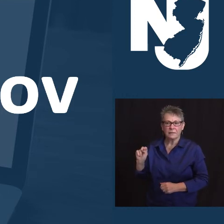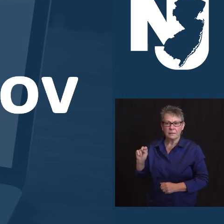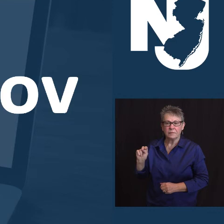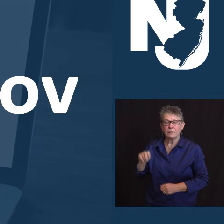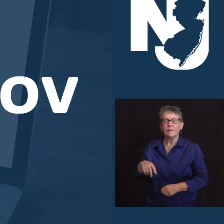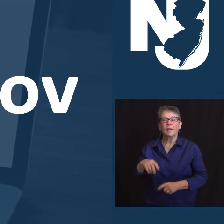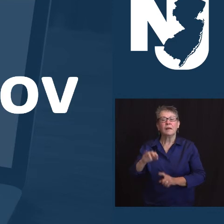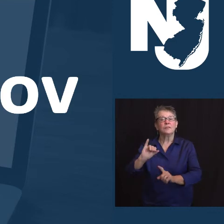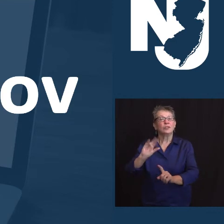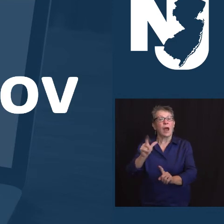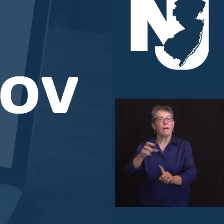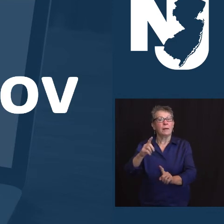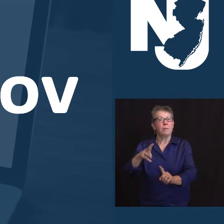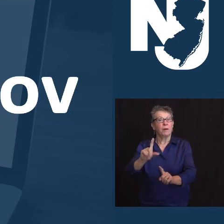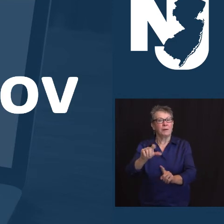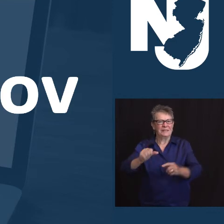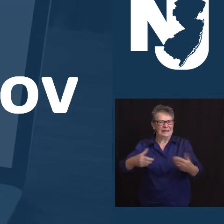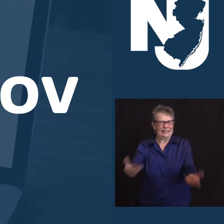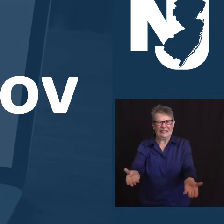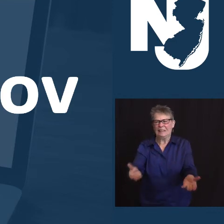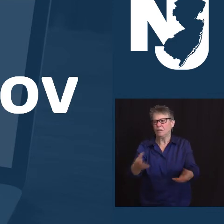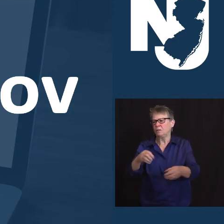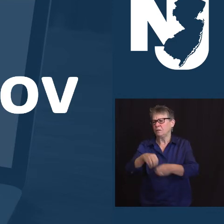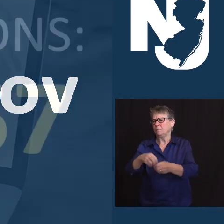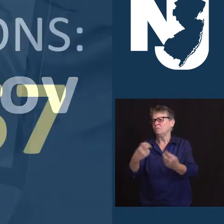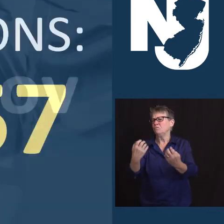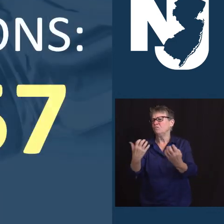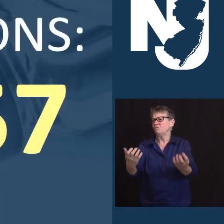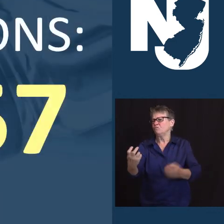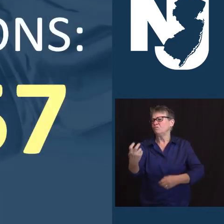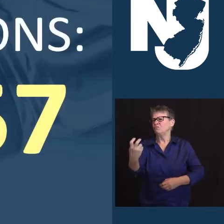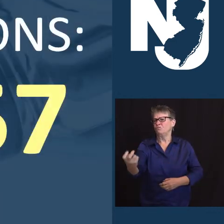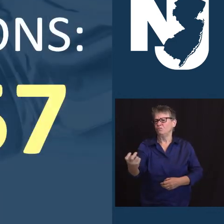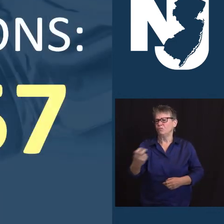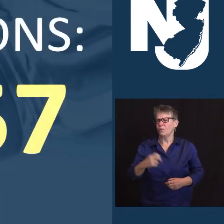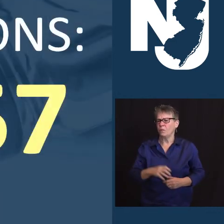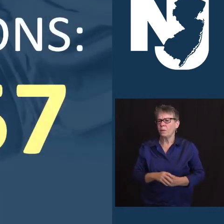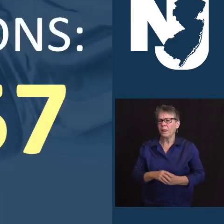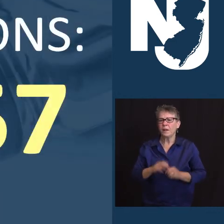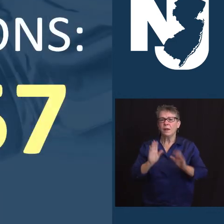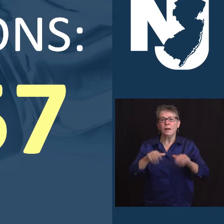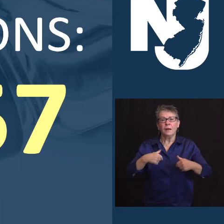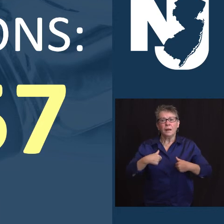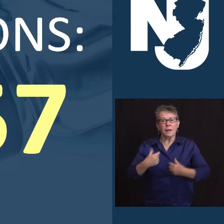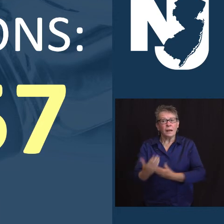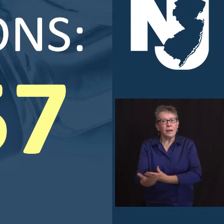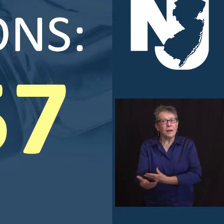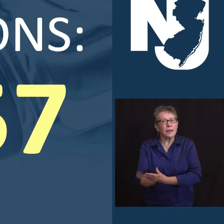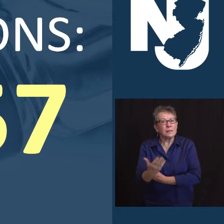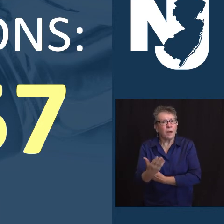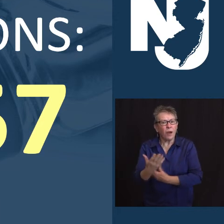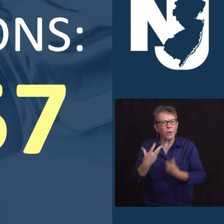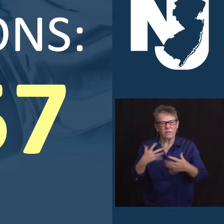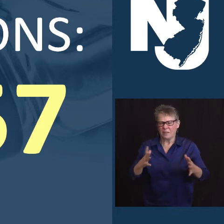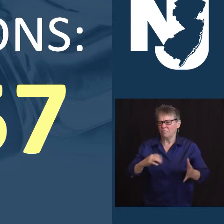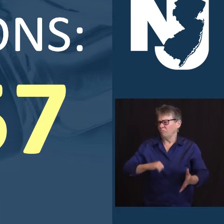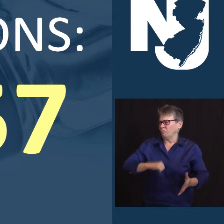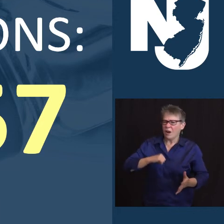Garg, and a cast of thousands. So this morning, we are proud to announce that we have now exceeded more than 1 million